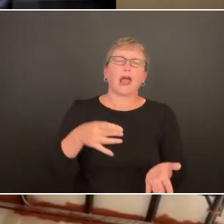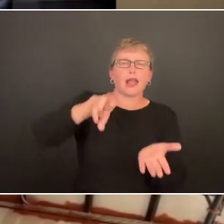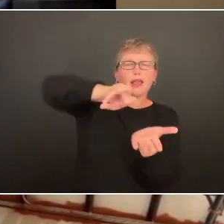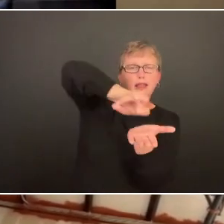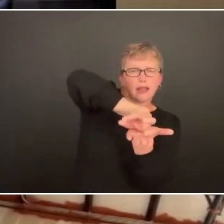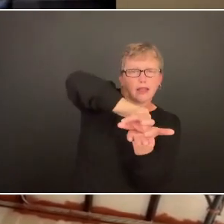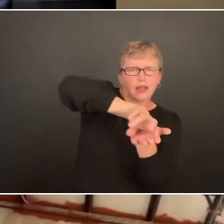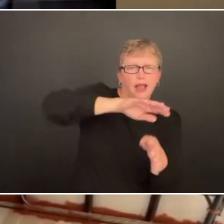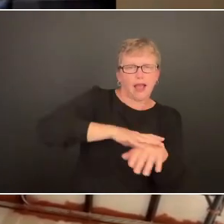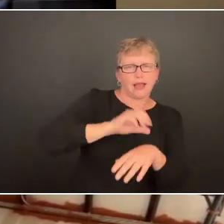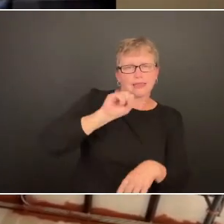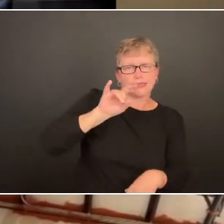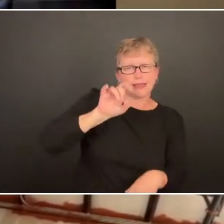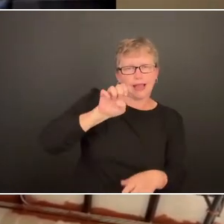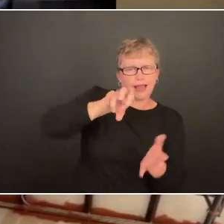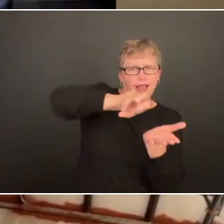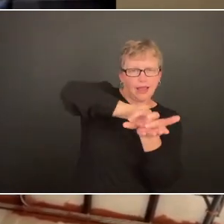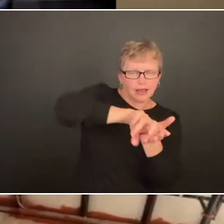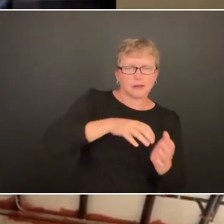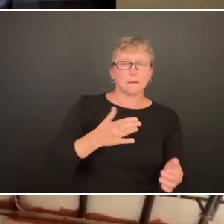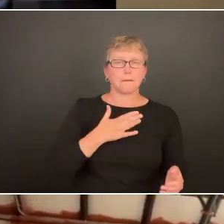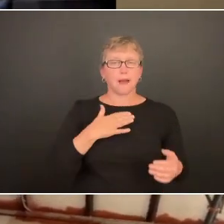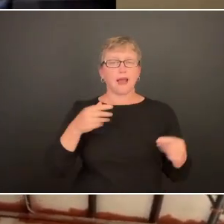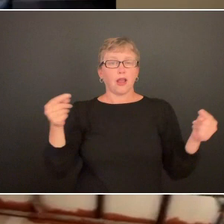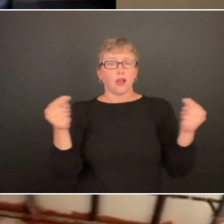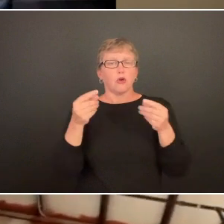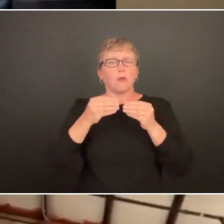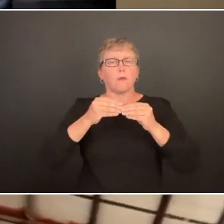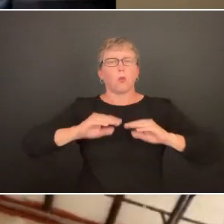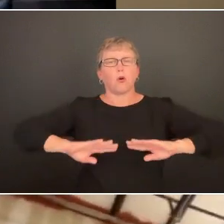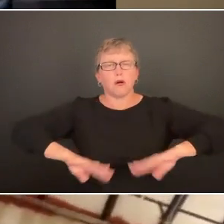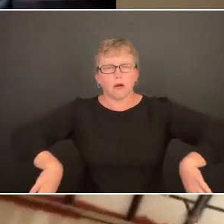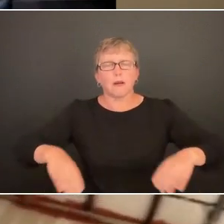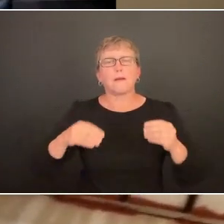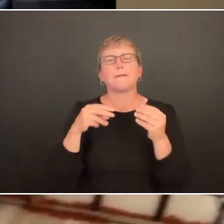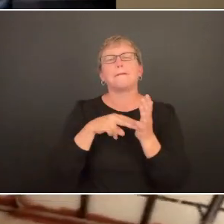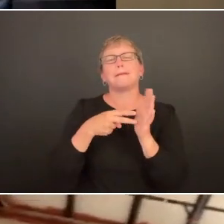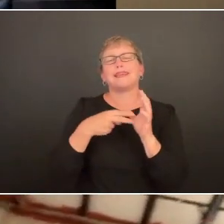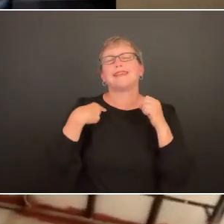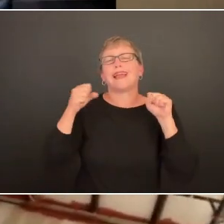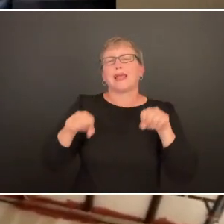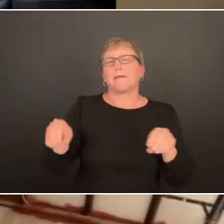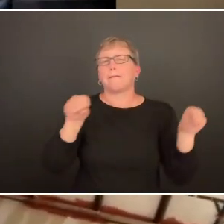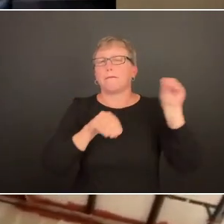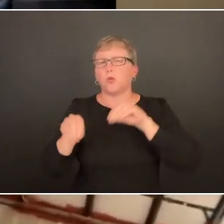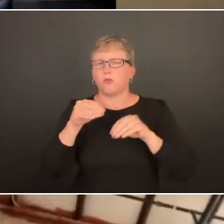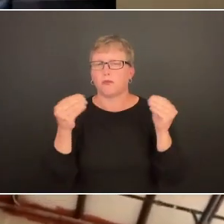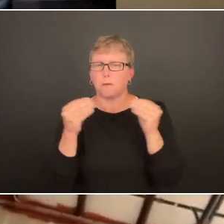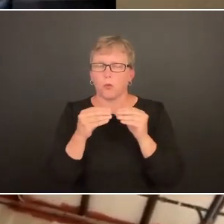orgasm and mental orgasm. And I think even positioning,